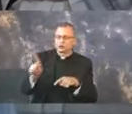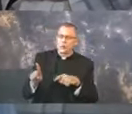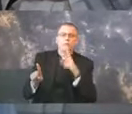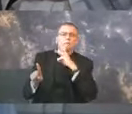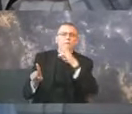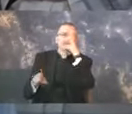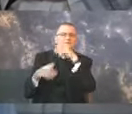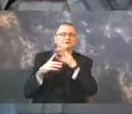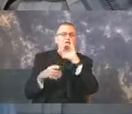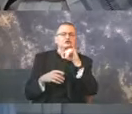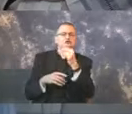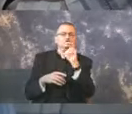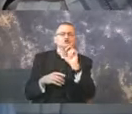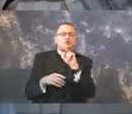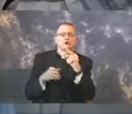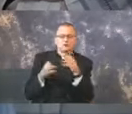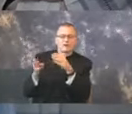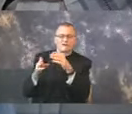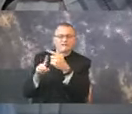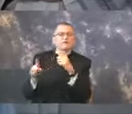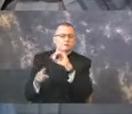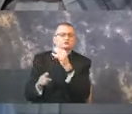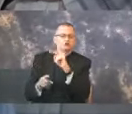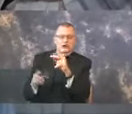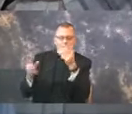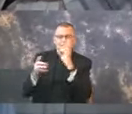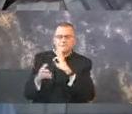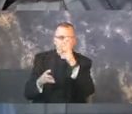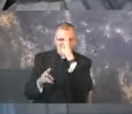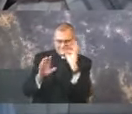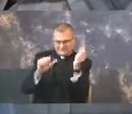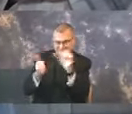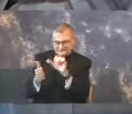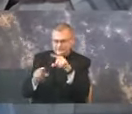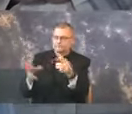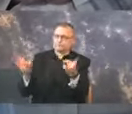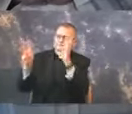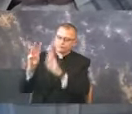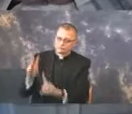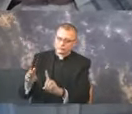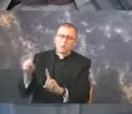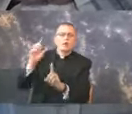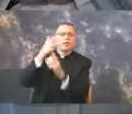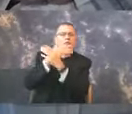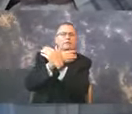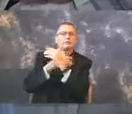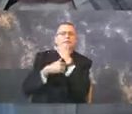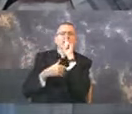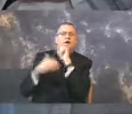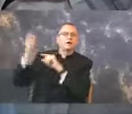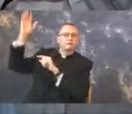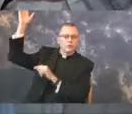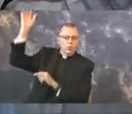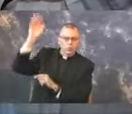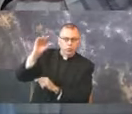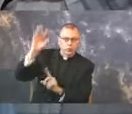the Holy Spirit from on high in the likeness of a dove. You declared that the witness of the voice that